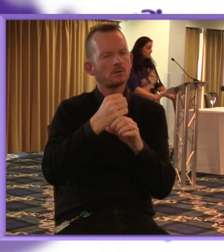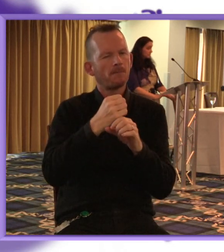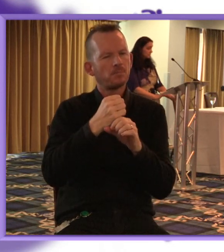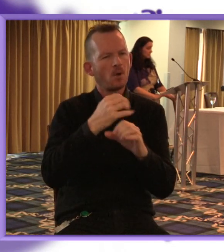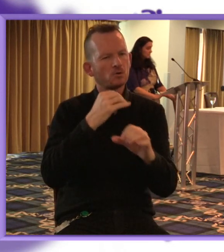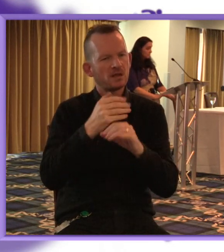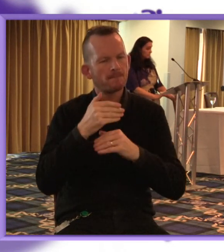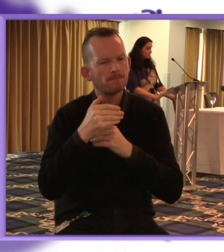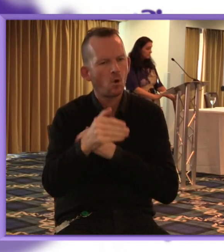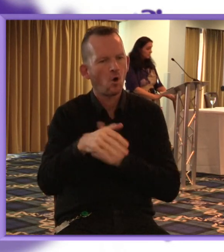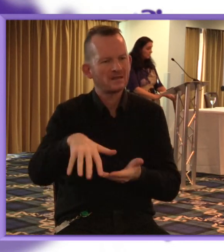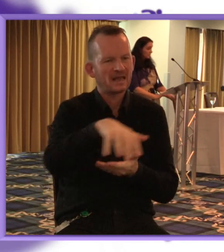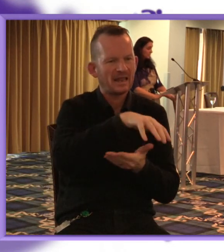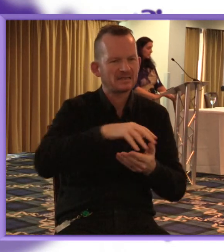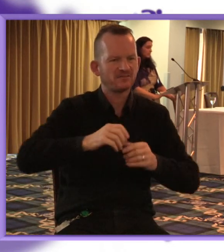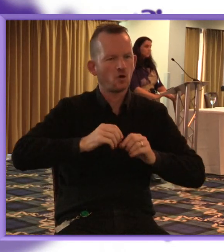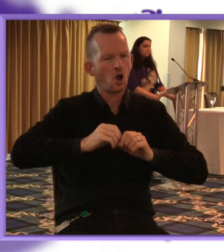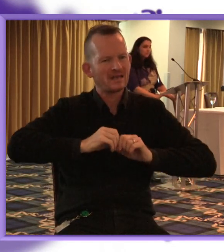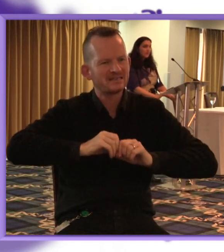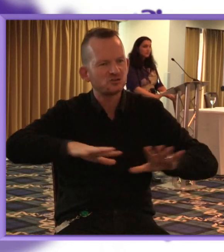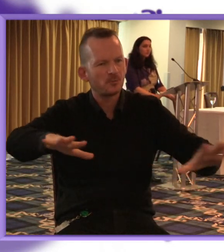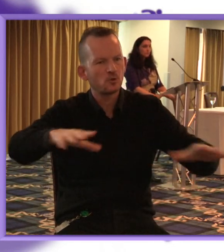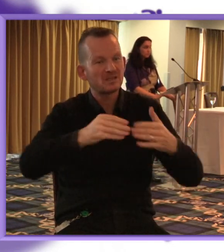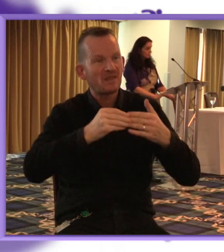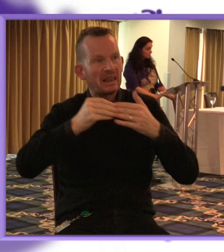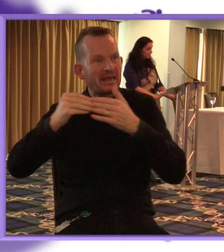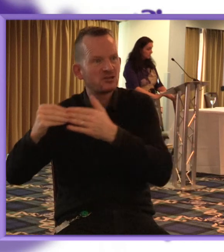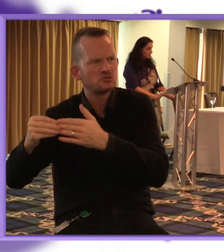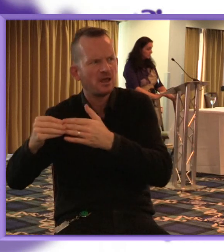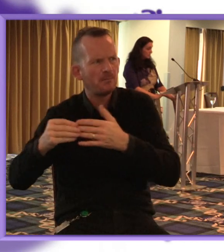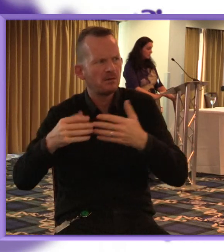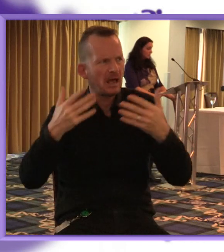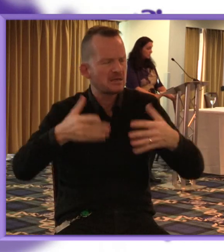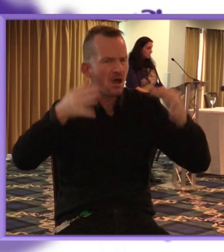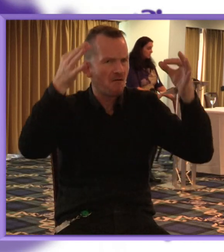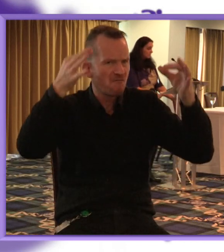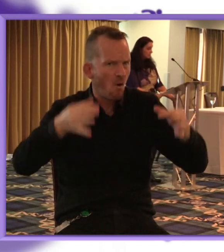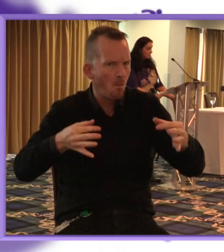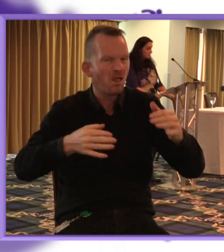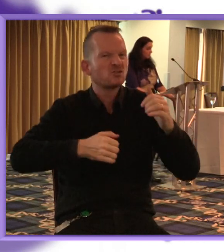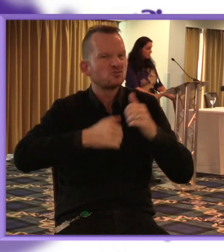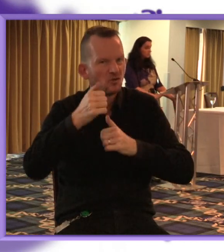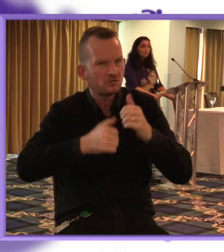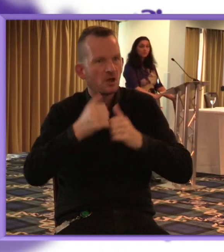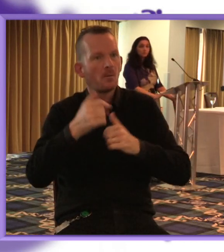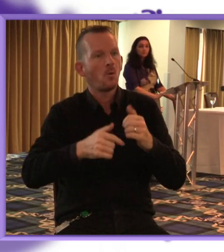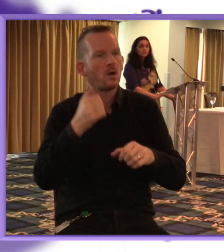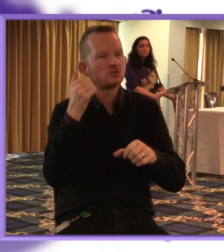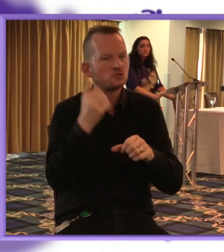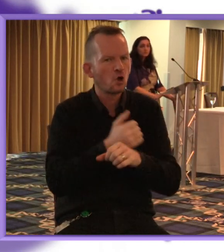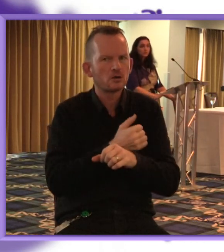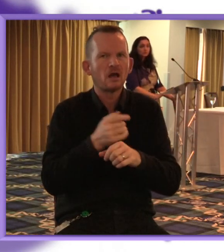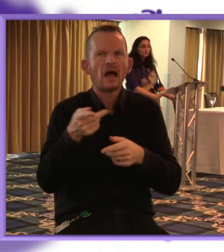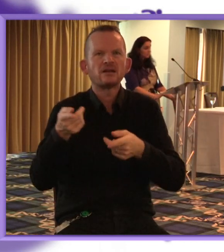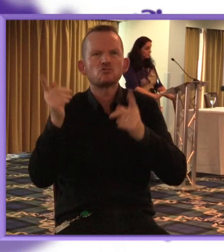collective or distributed leadership, where there may be a formal structure, but I think what's been done and been directed by whom is